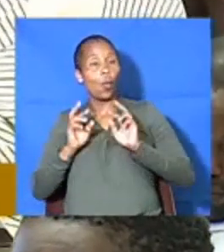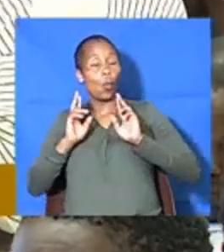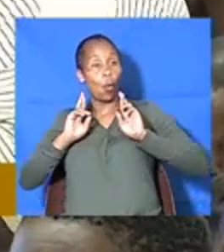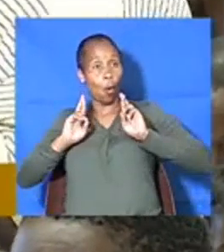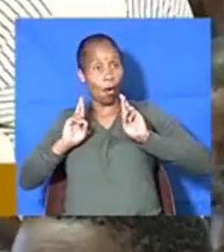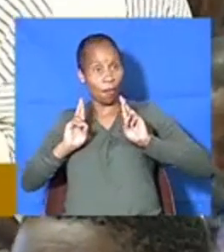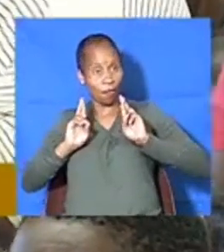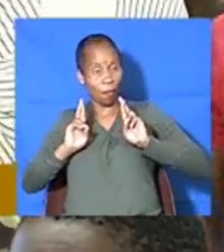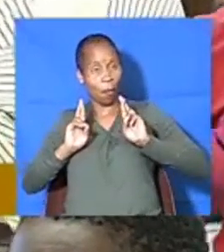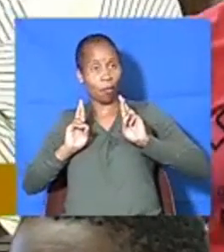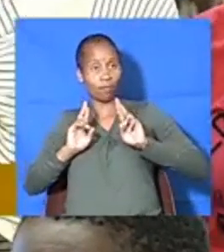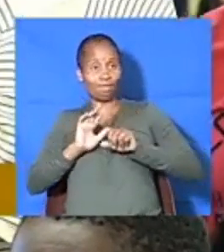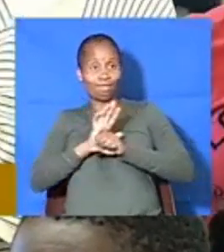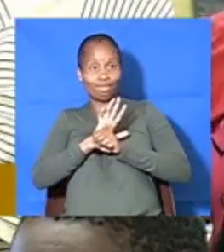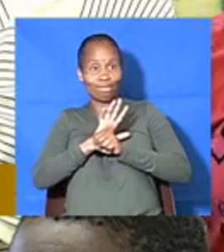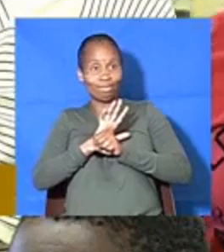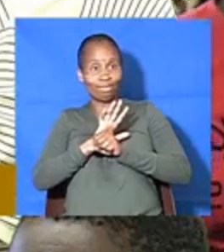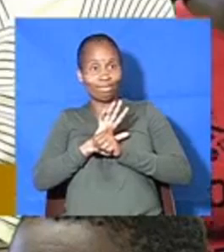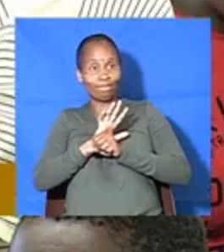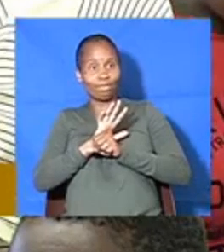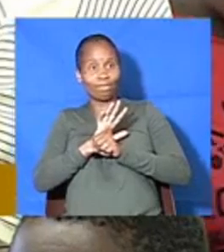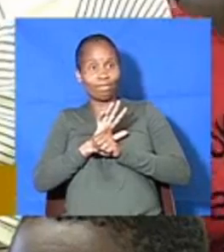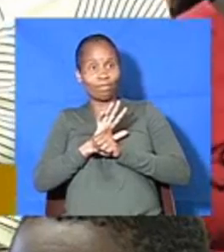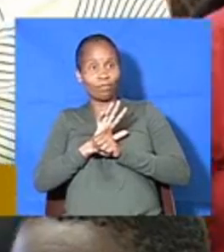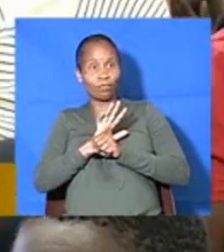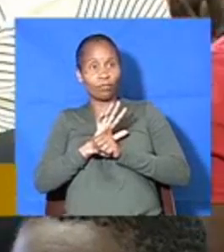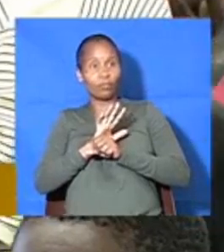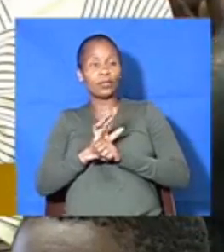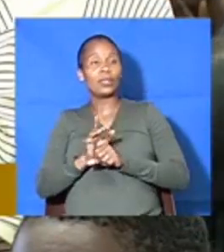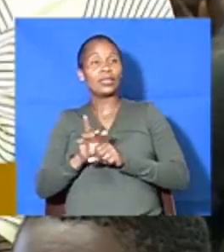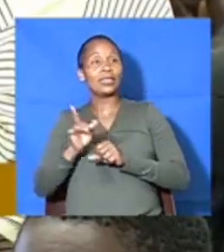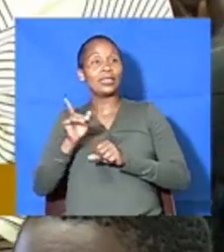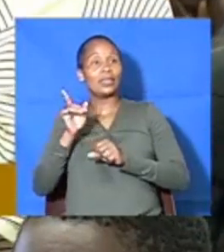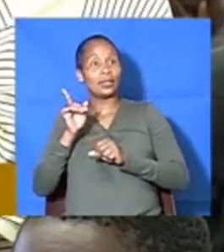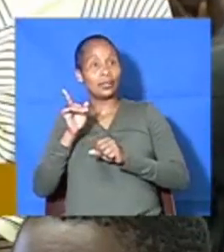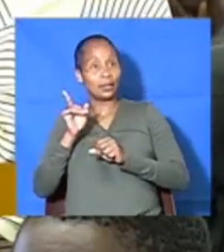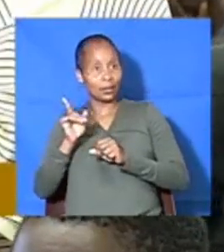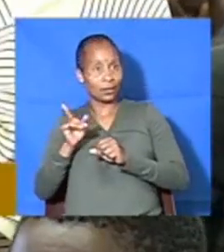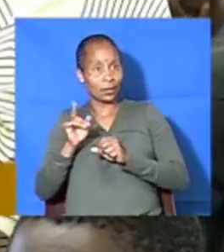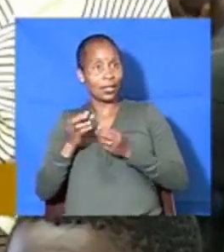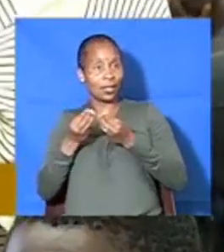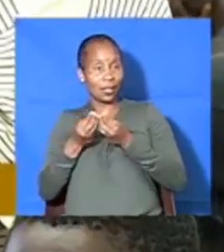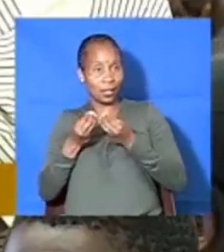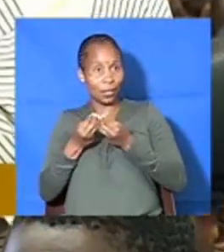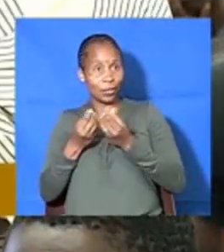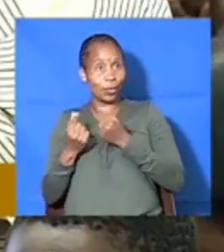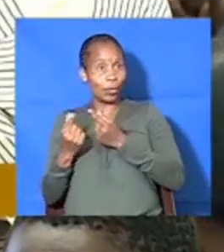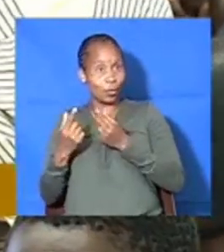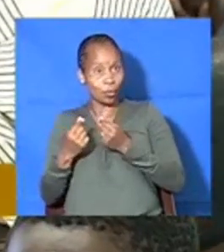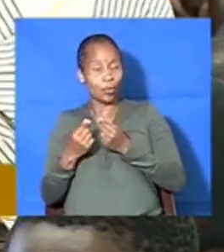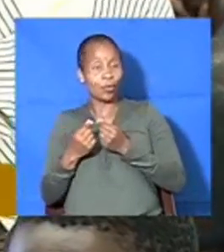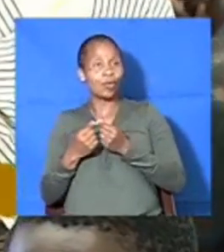Nations. The citizens of this world must get